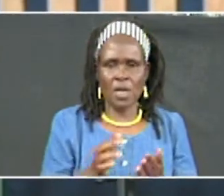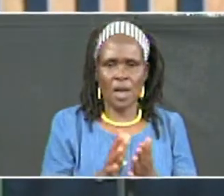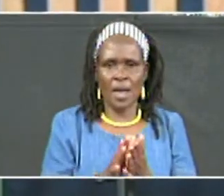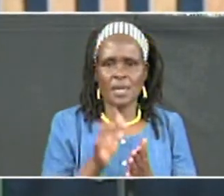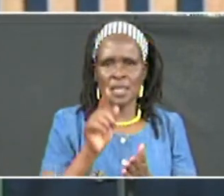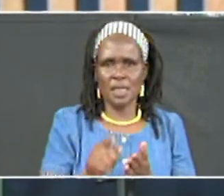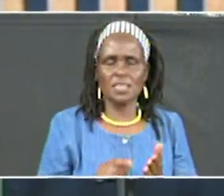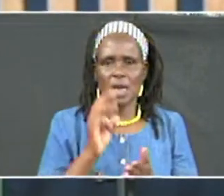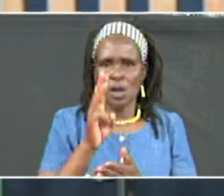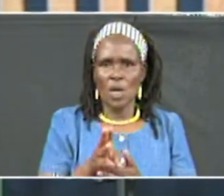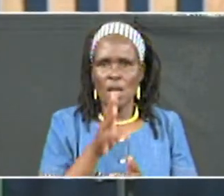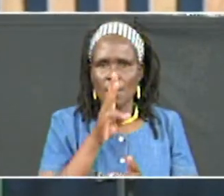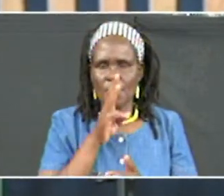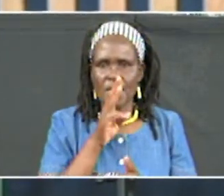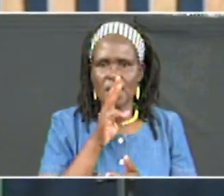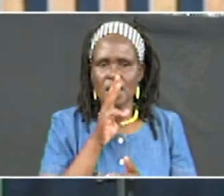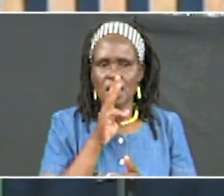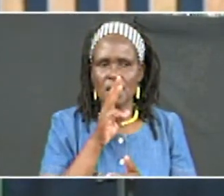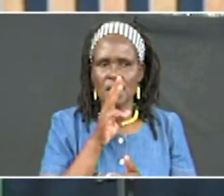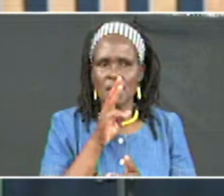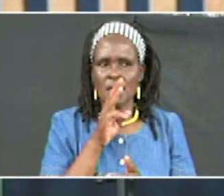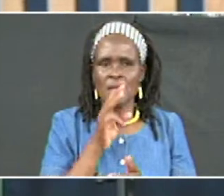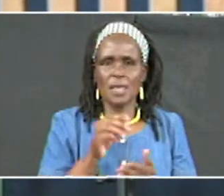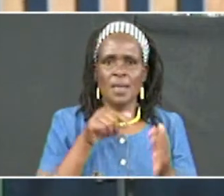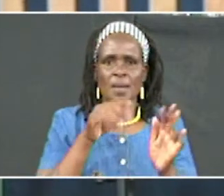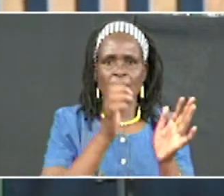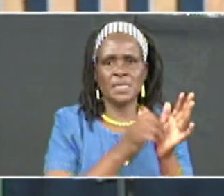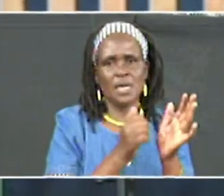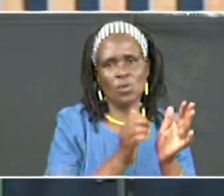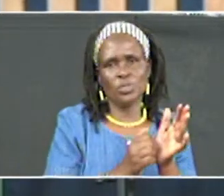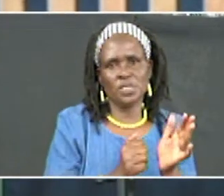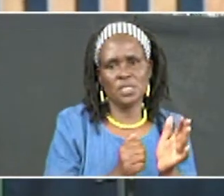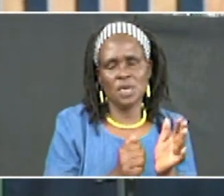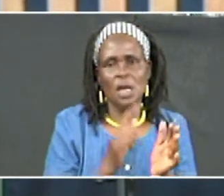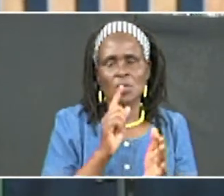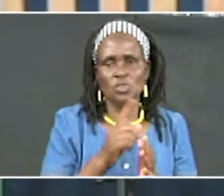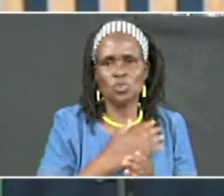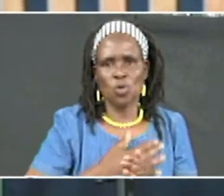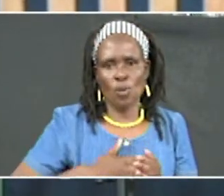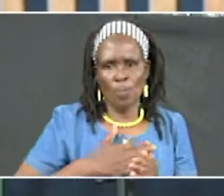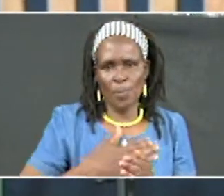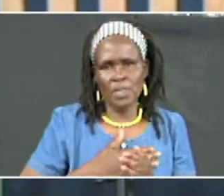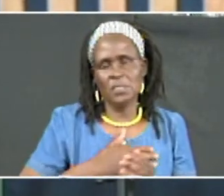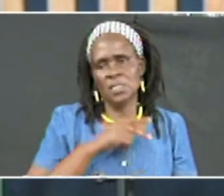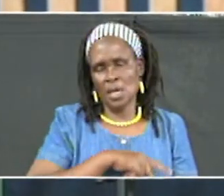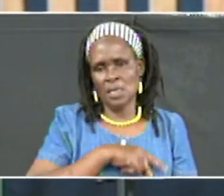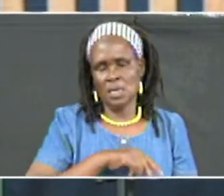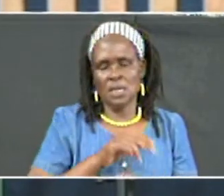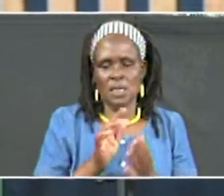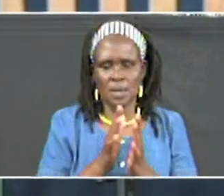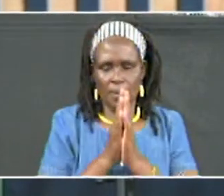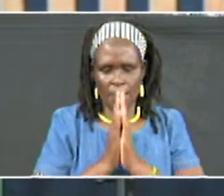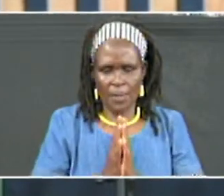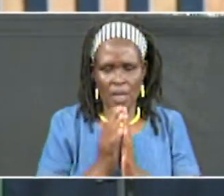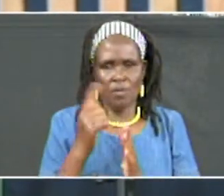week. And that will be in Machakos. So please kindly pray for